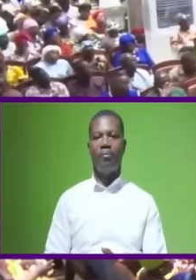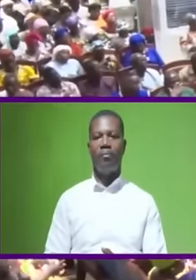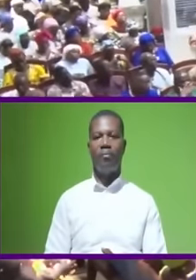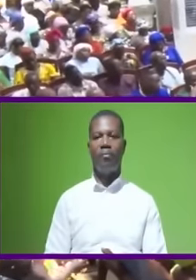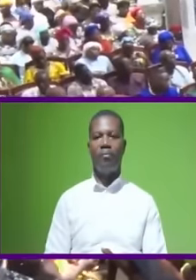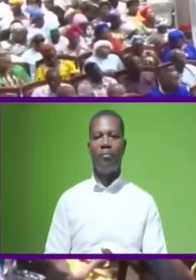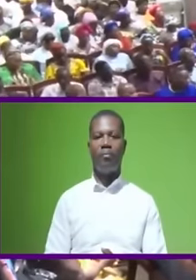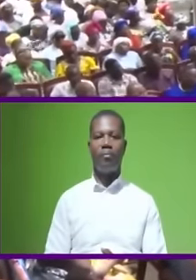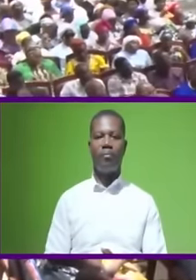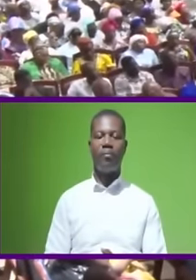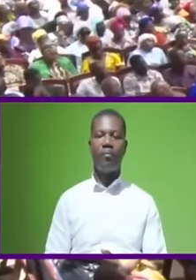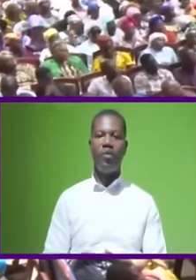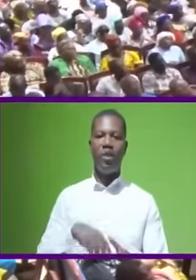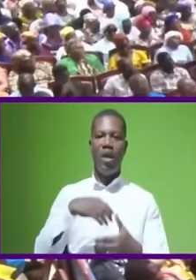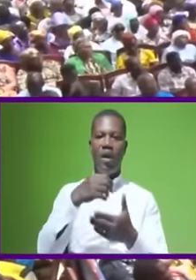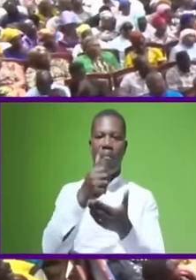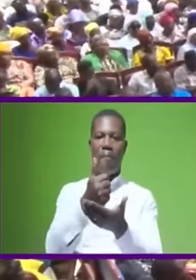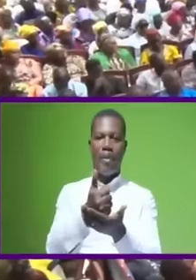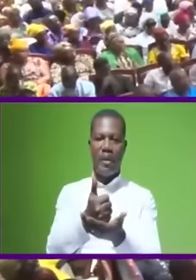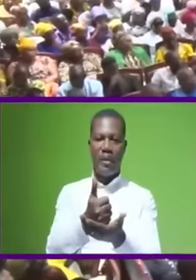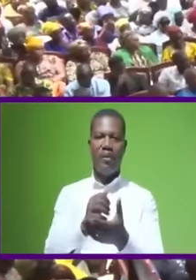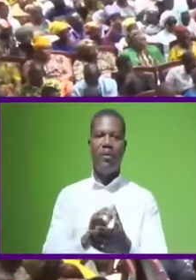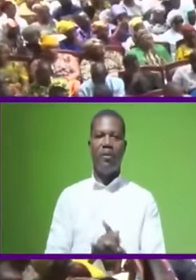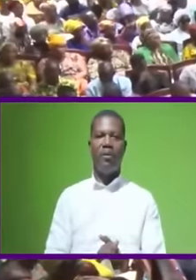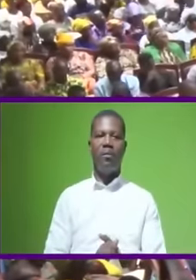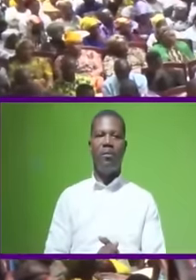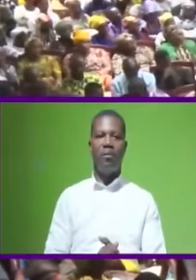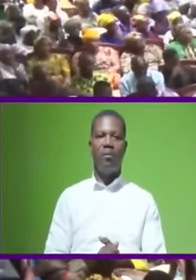from. Amen. Amen.